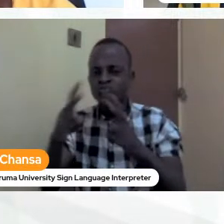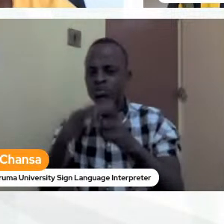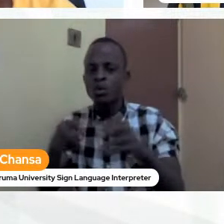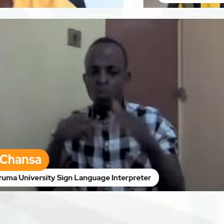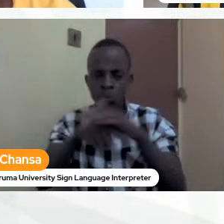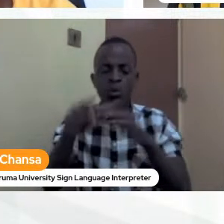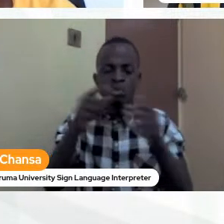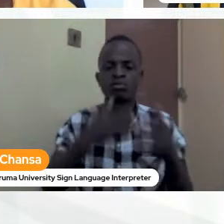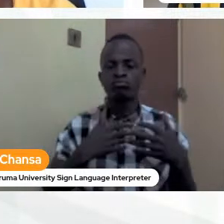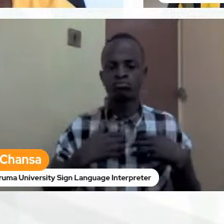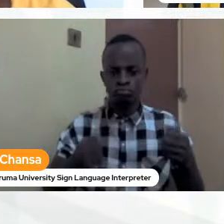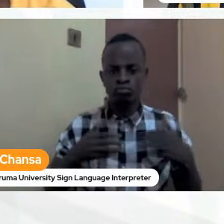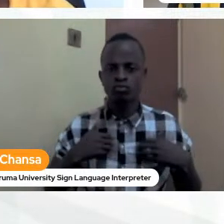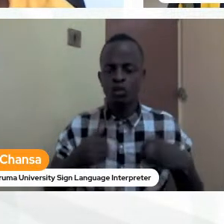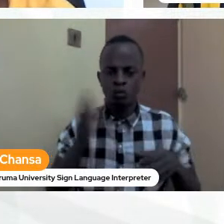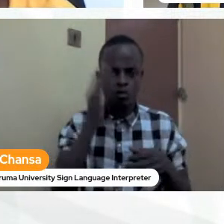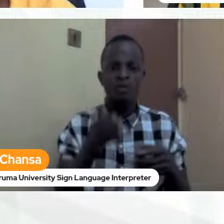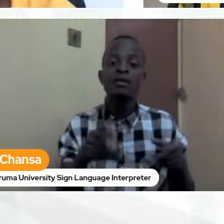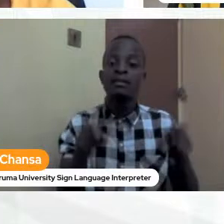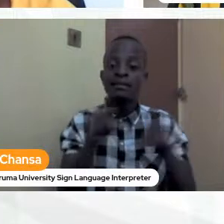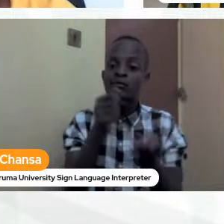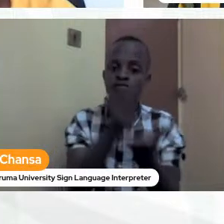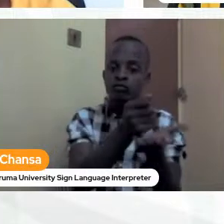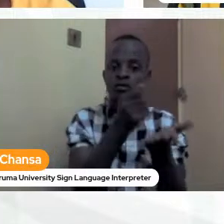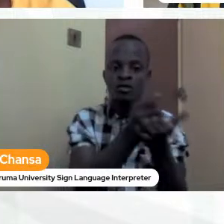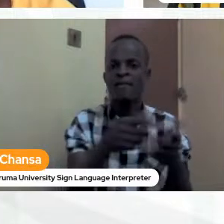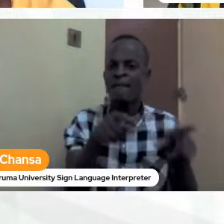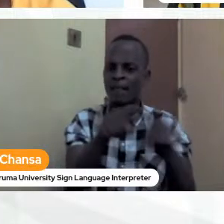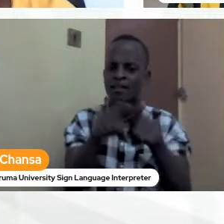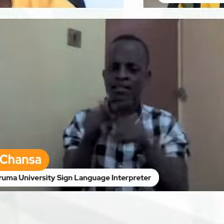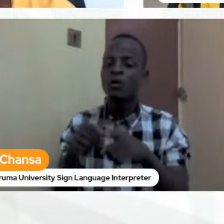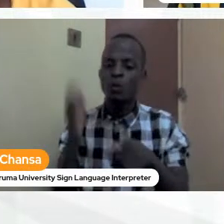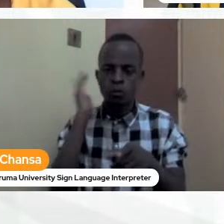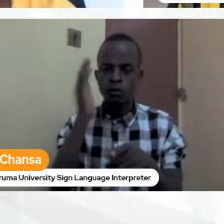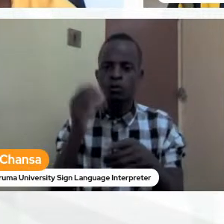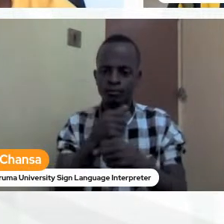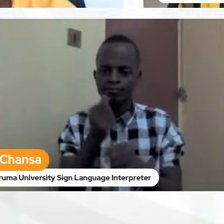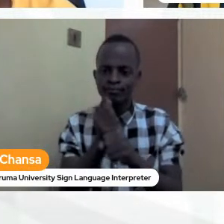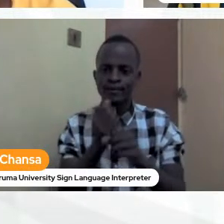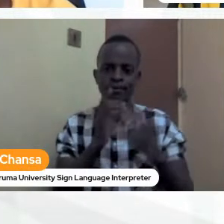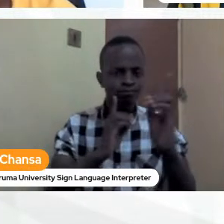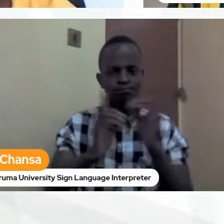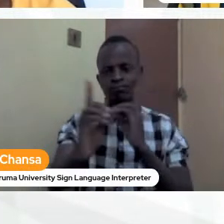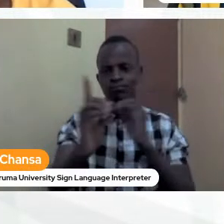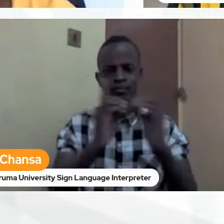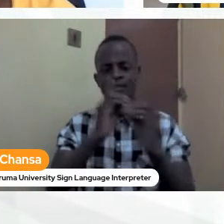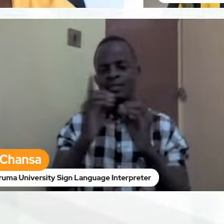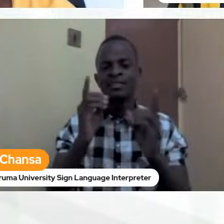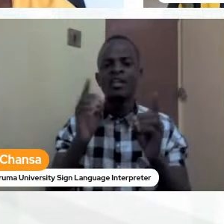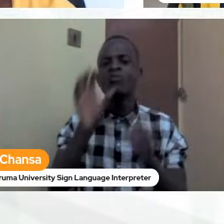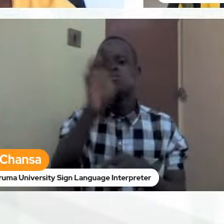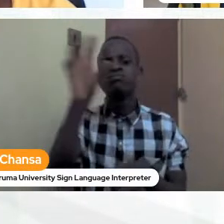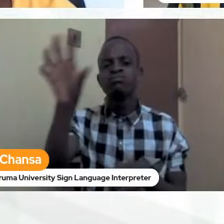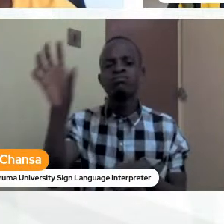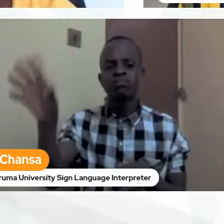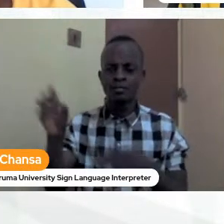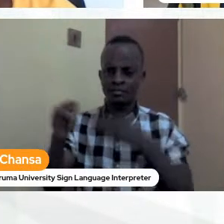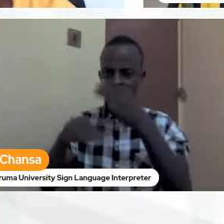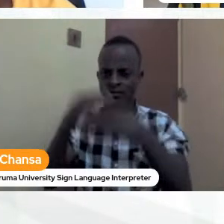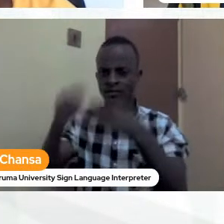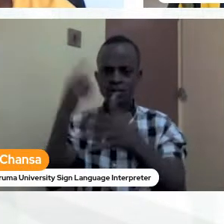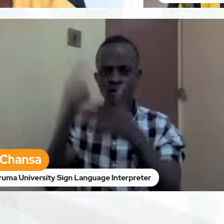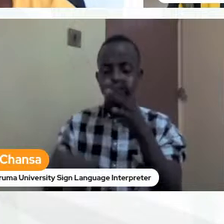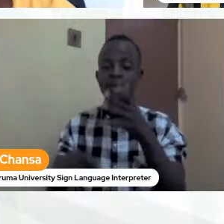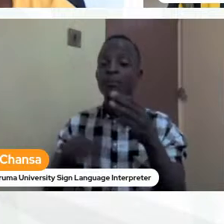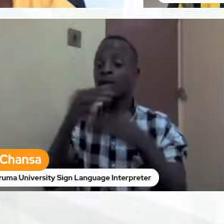health. Apart from that, we are going to also escalate the discussion to the provinces. So it means opportunities